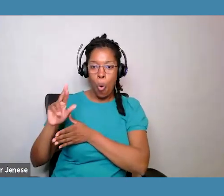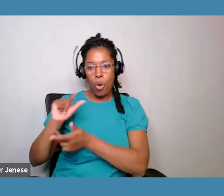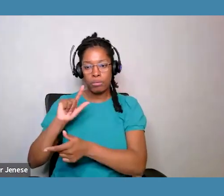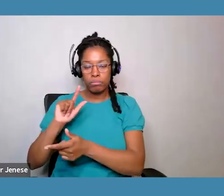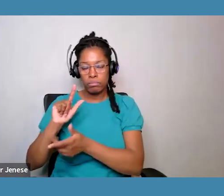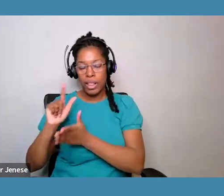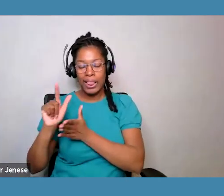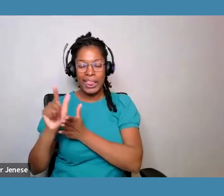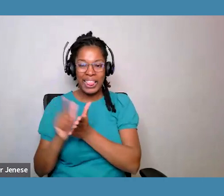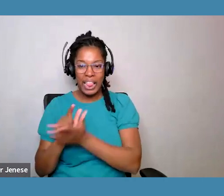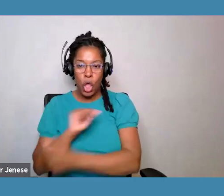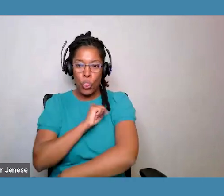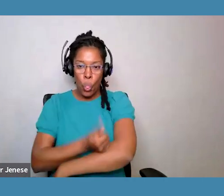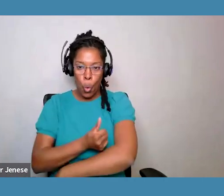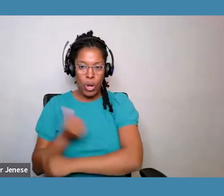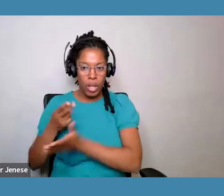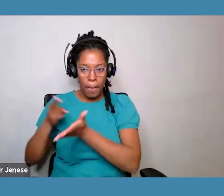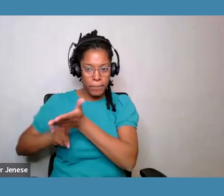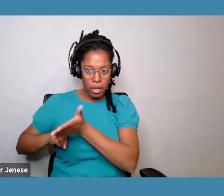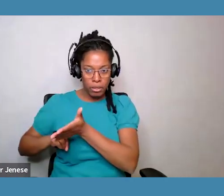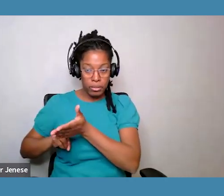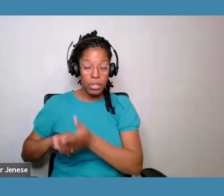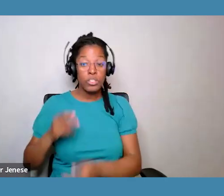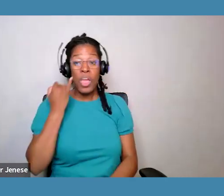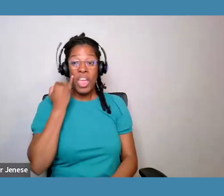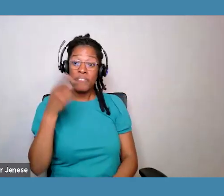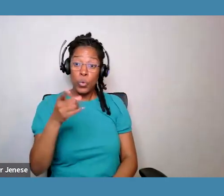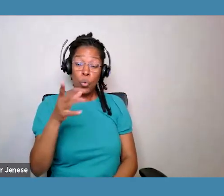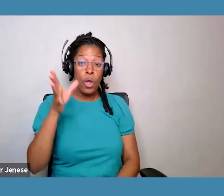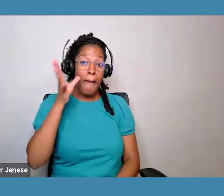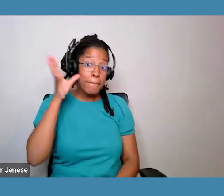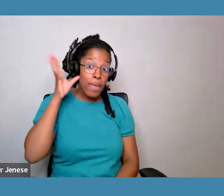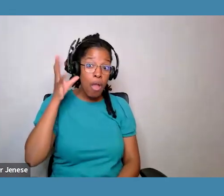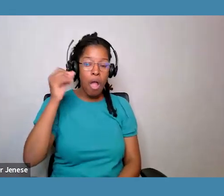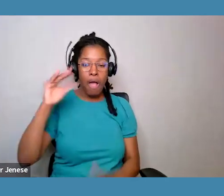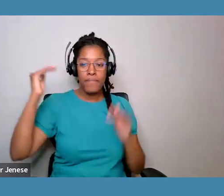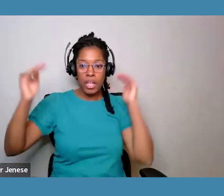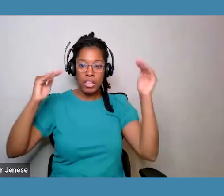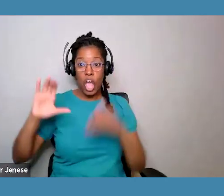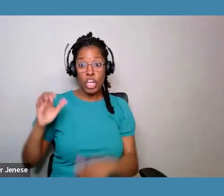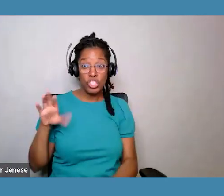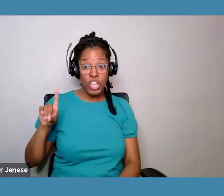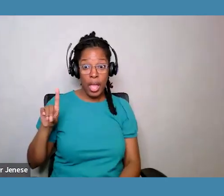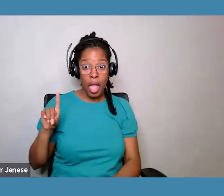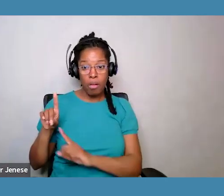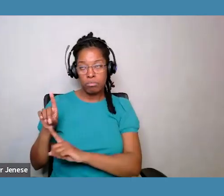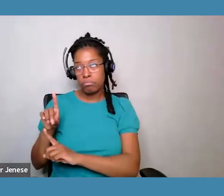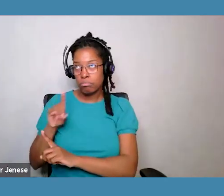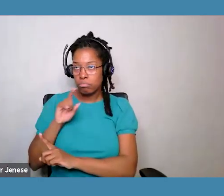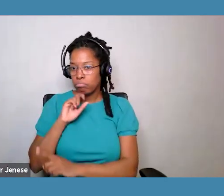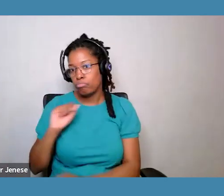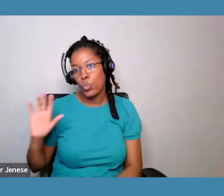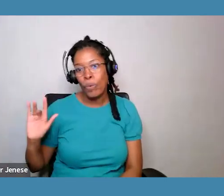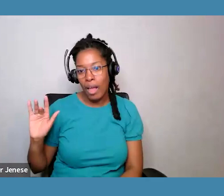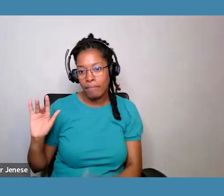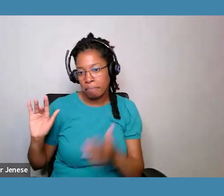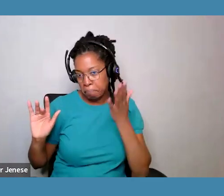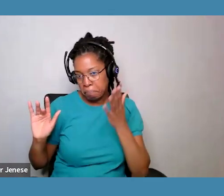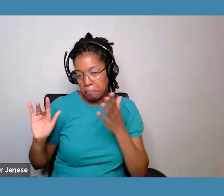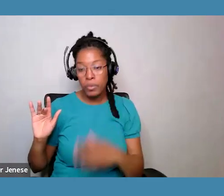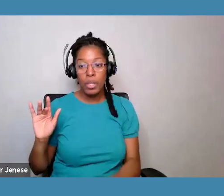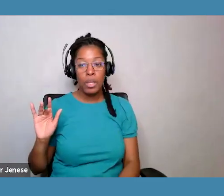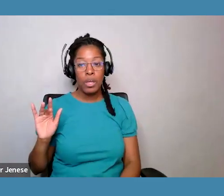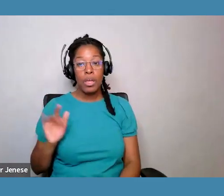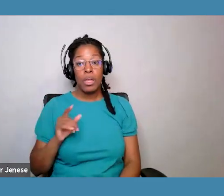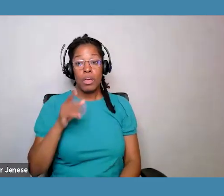authority to sign. So if you're a parent of an adult child, that child is, say 25, unless